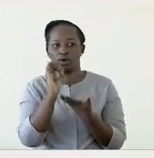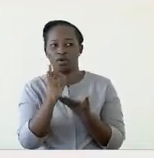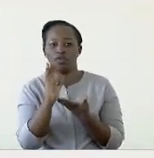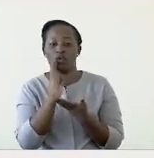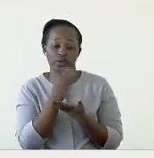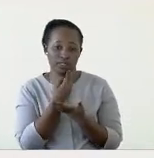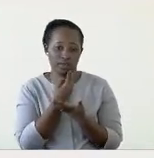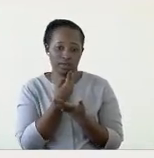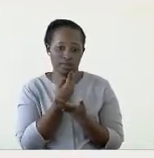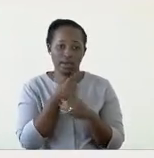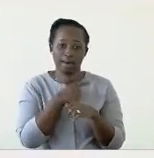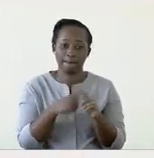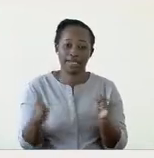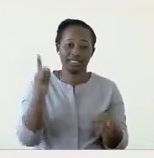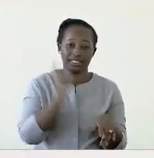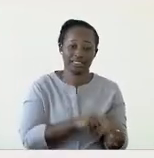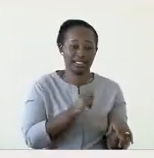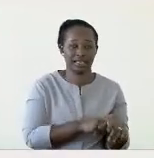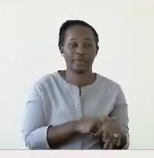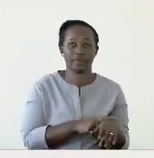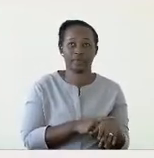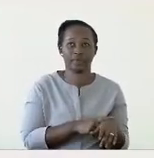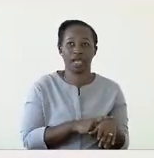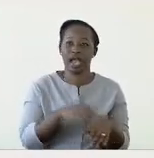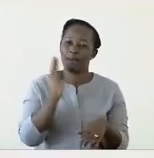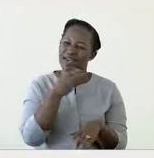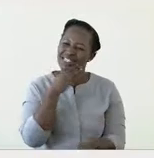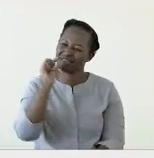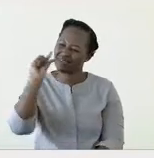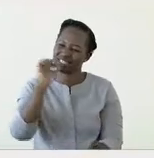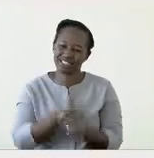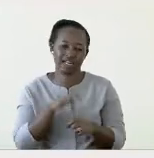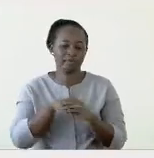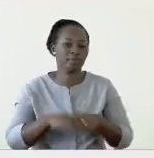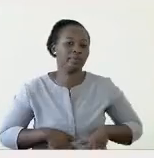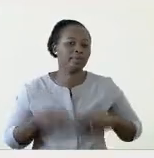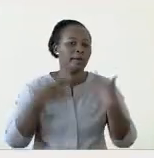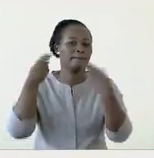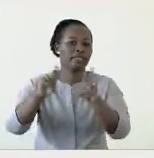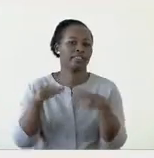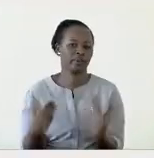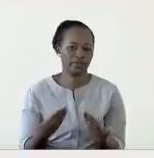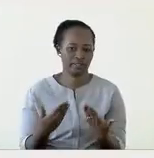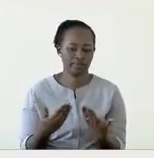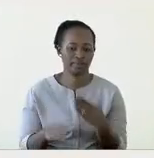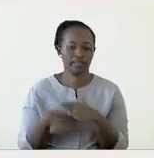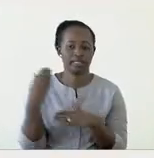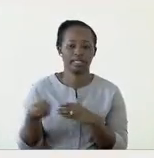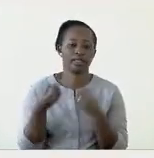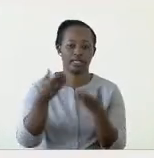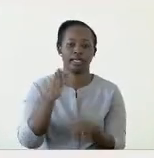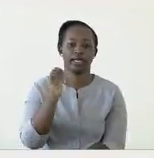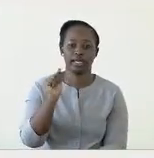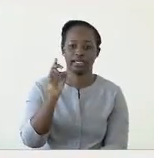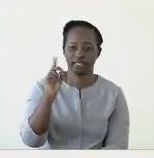of dilute urine. But when there is too little water in the body, what does it? The pituitary gland releases